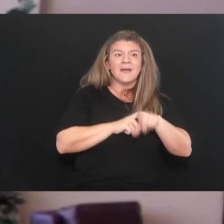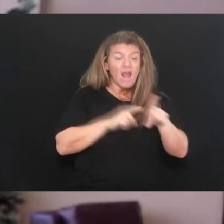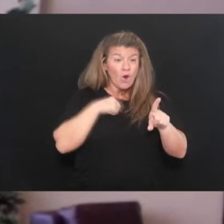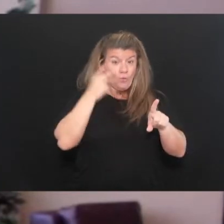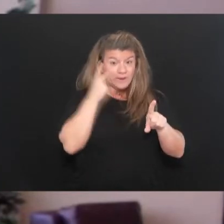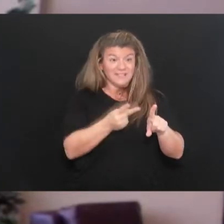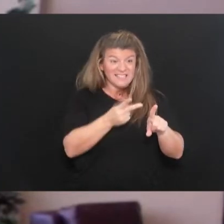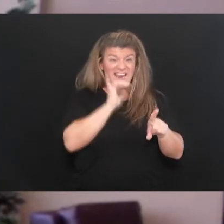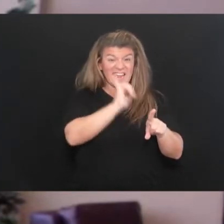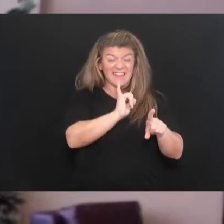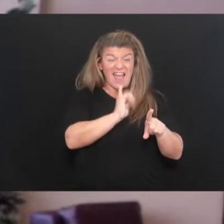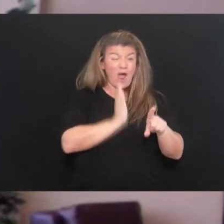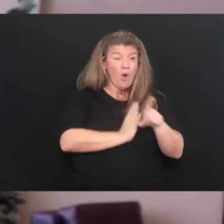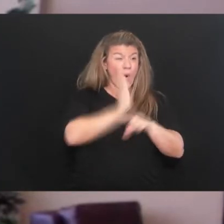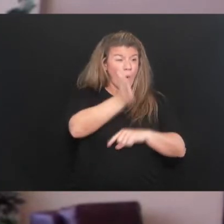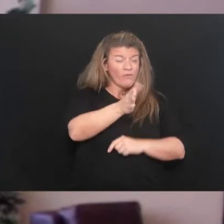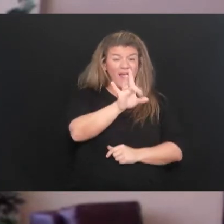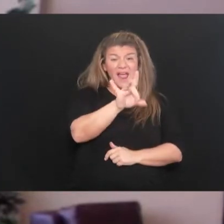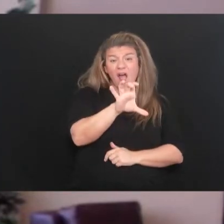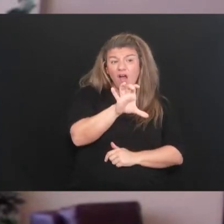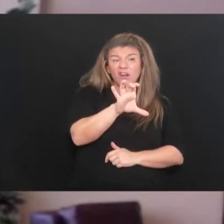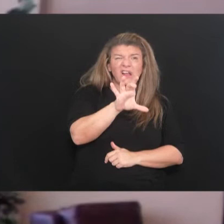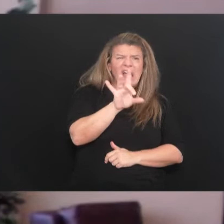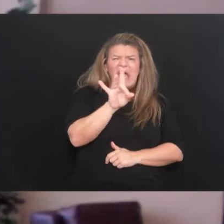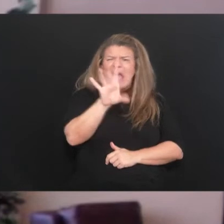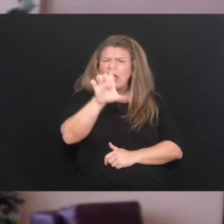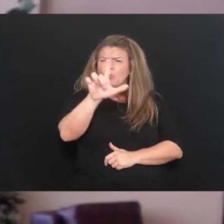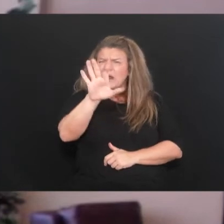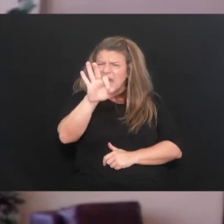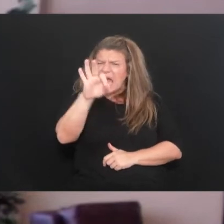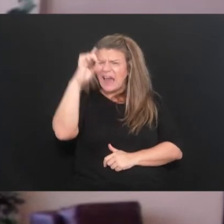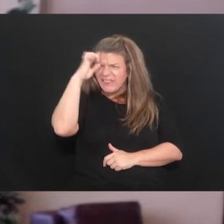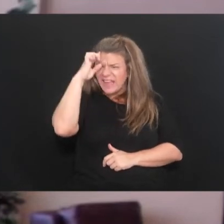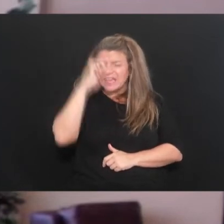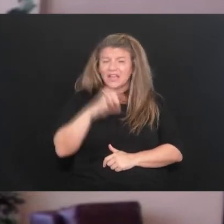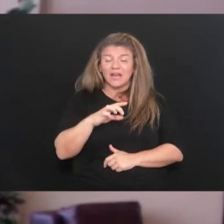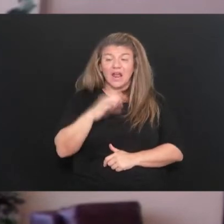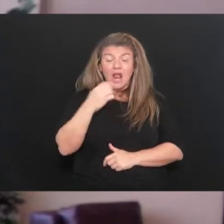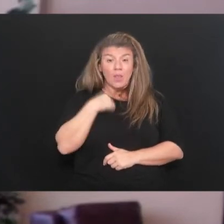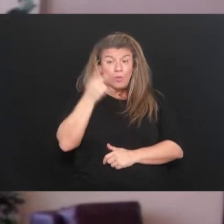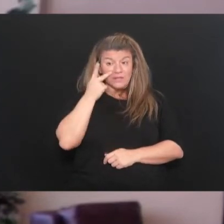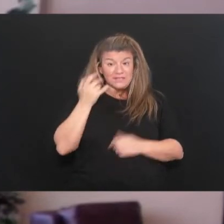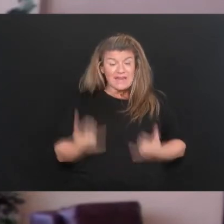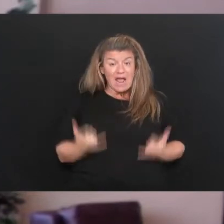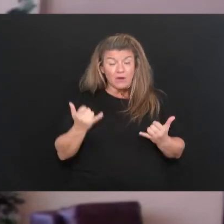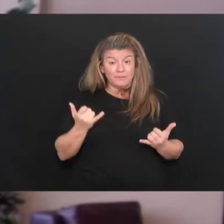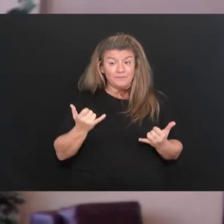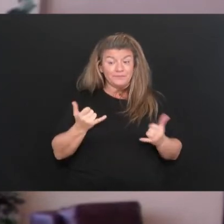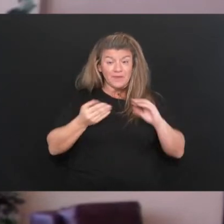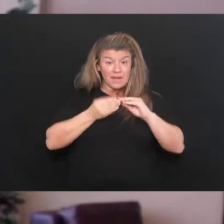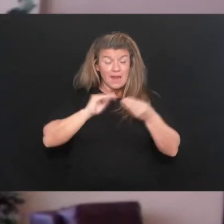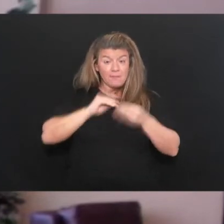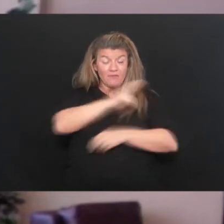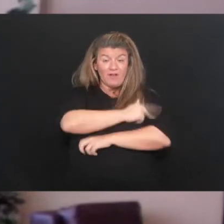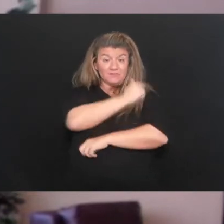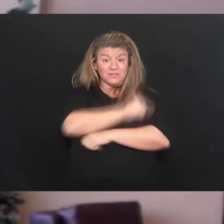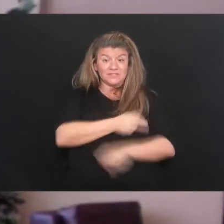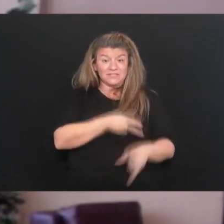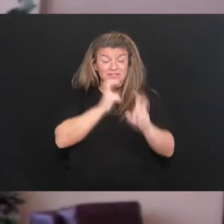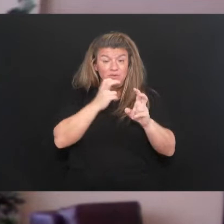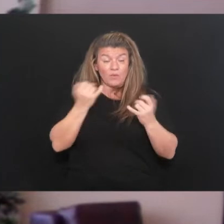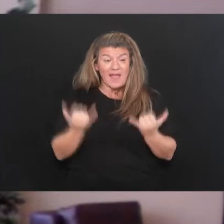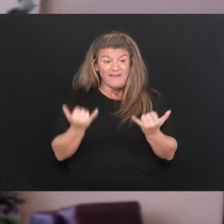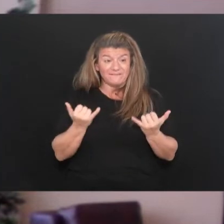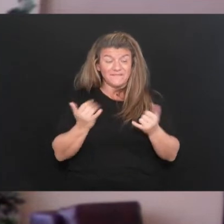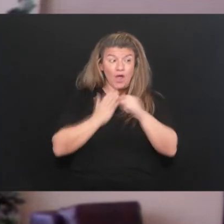being over 829, I believe, and we track where we are today, with the number of hospitalizations now well